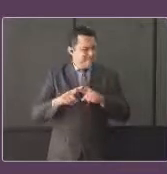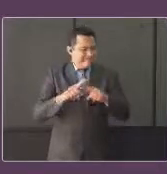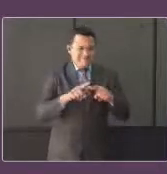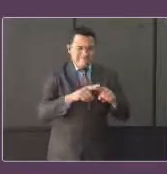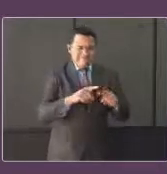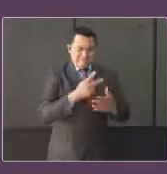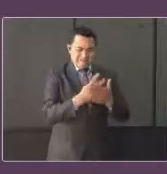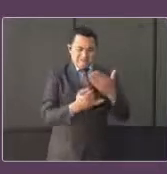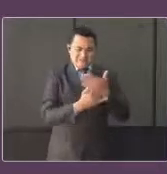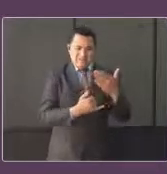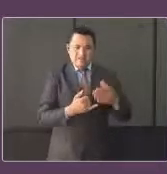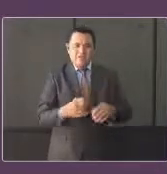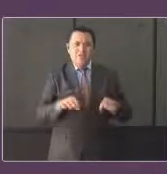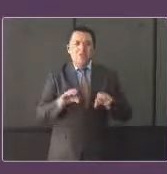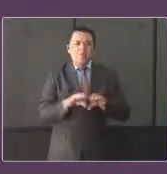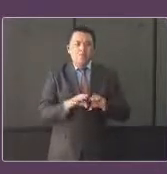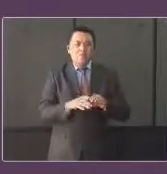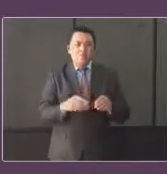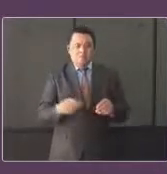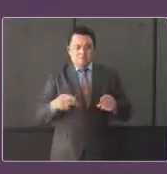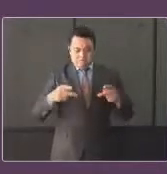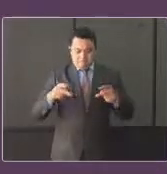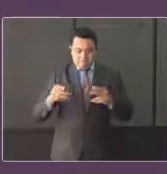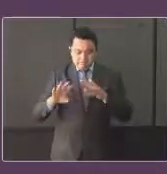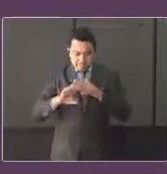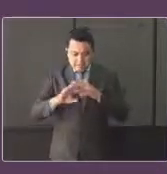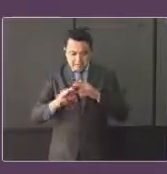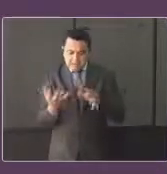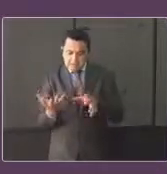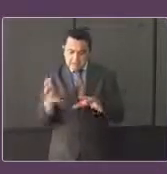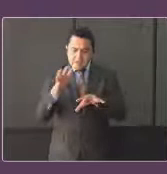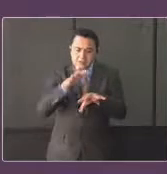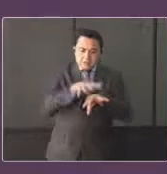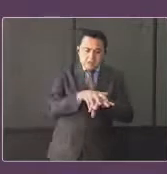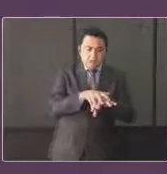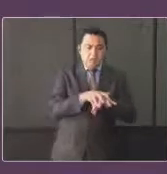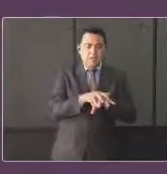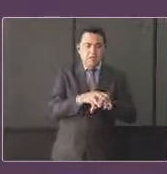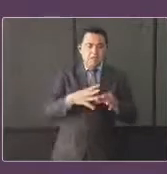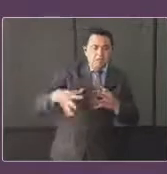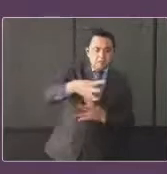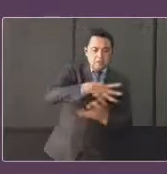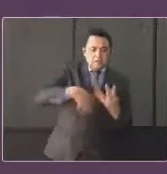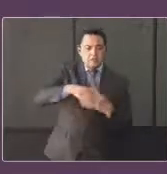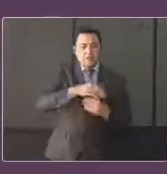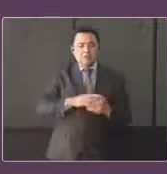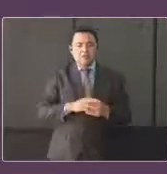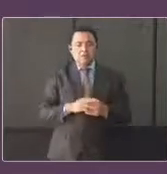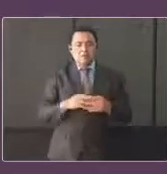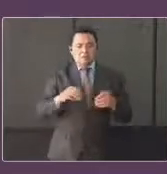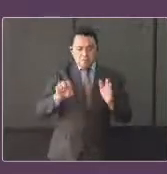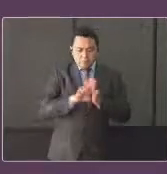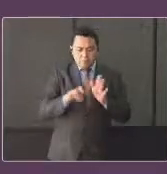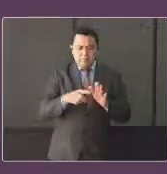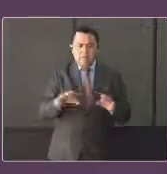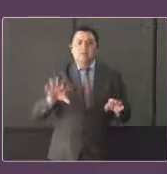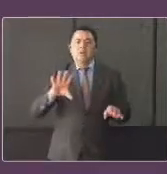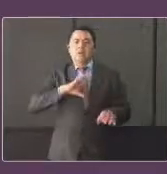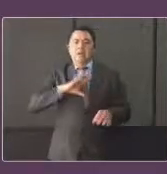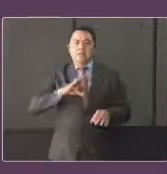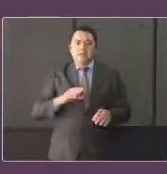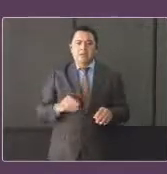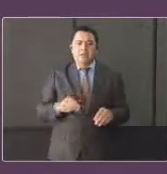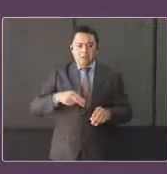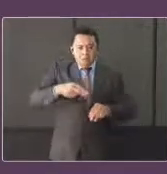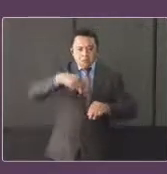to recreate the intention of integrating migrants, walls that are called